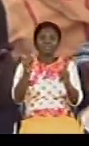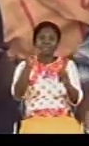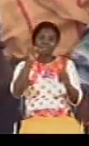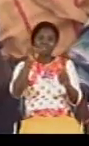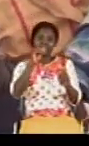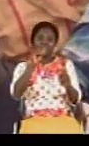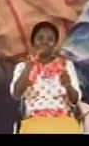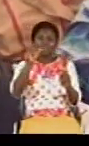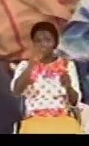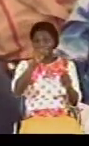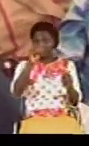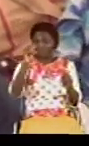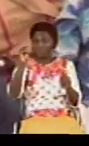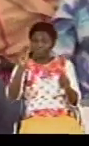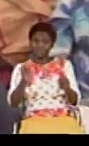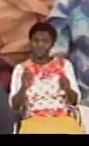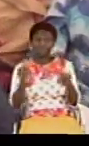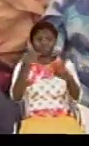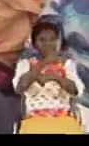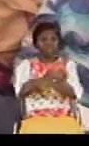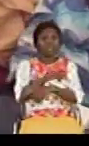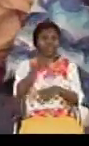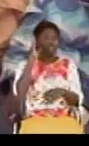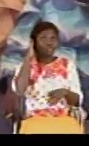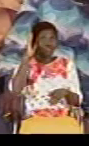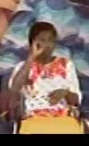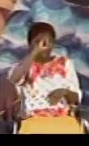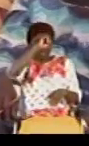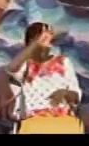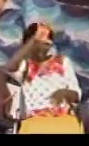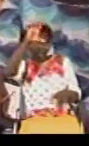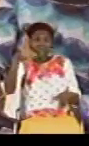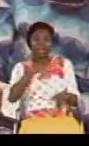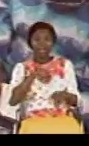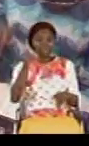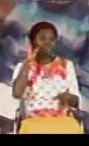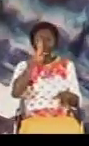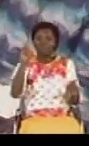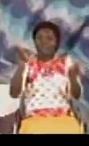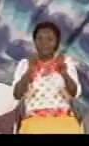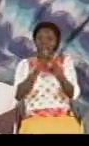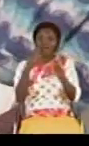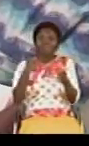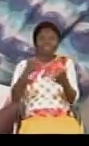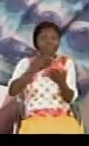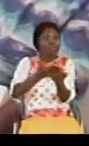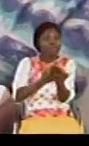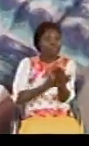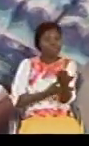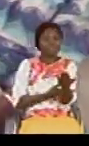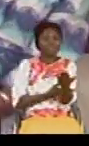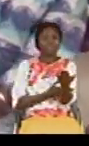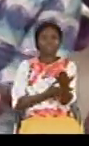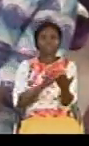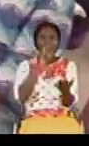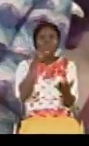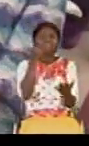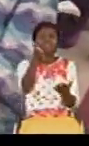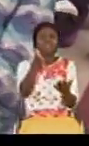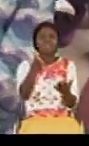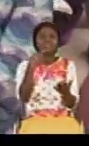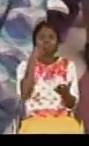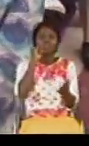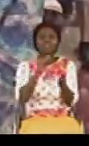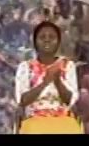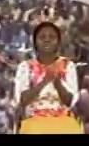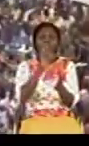shalt be as the morning. Who is that? I said, who is